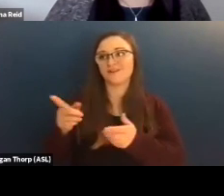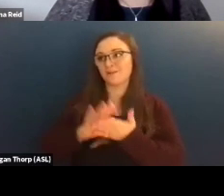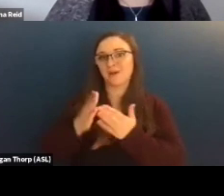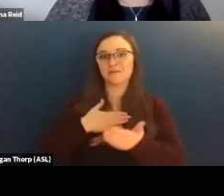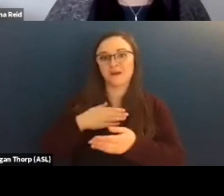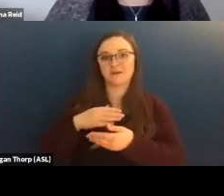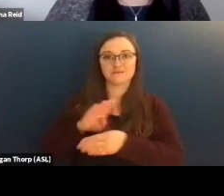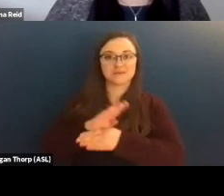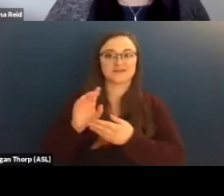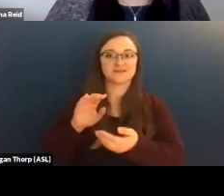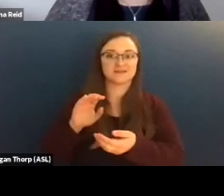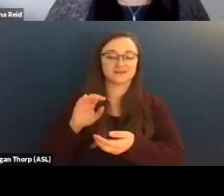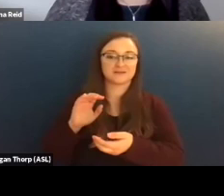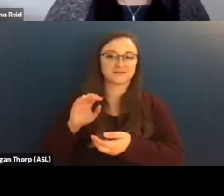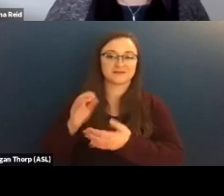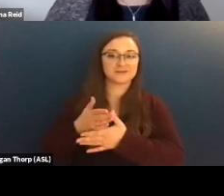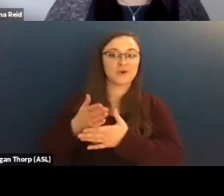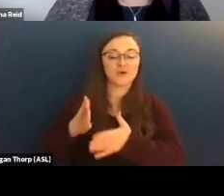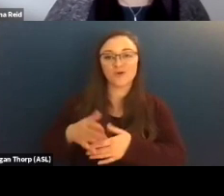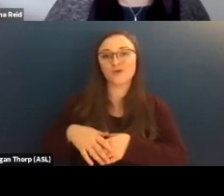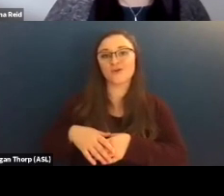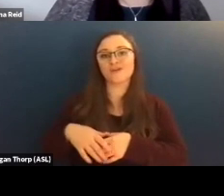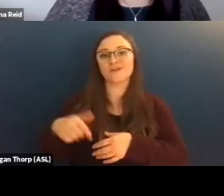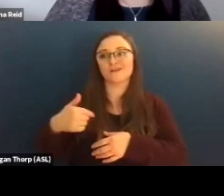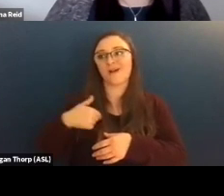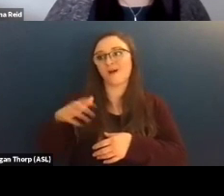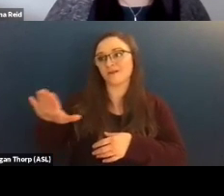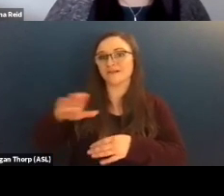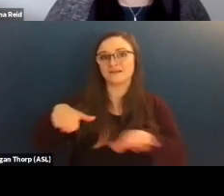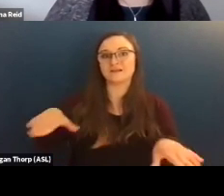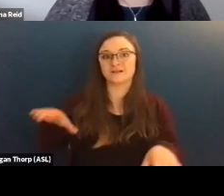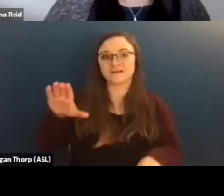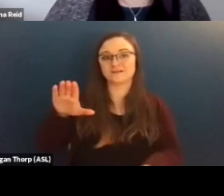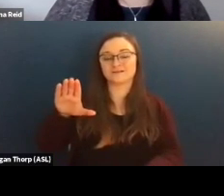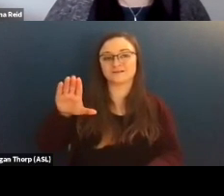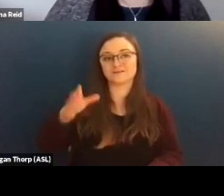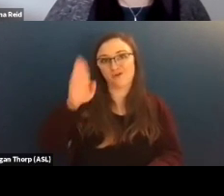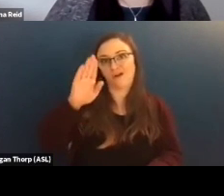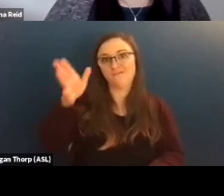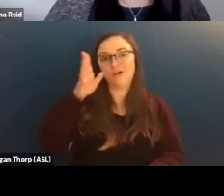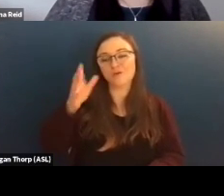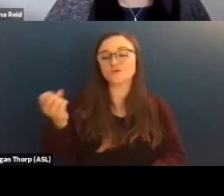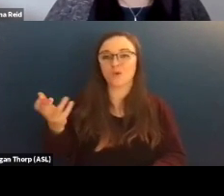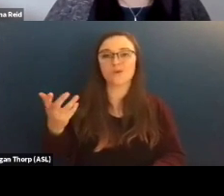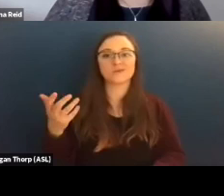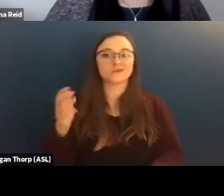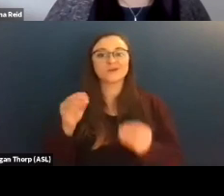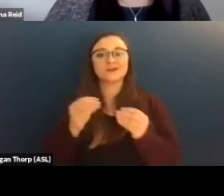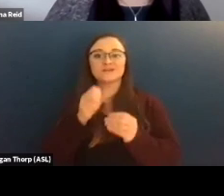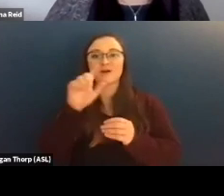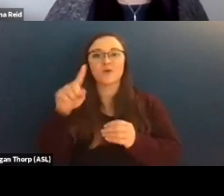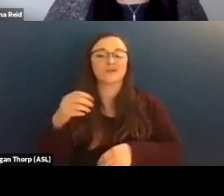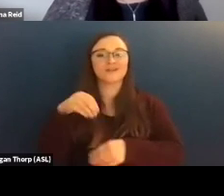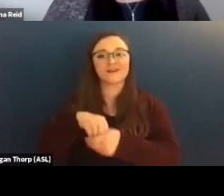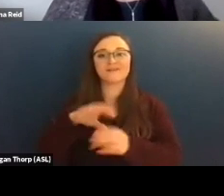best friend. I'm the guy kid. I mean, the godfather of his kids, and you know, all that stuff. And so it's more than just the sitting in the classroom